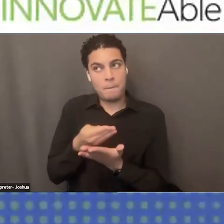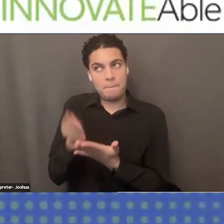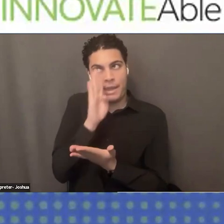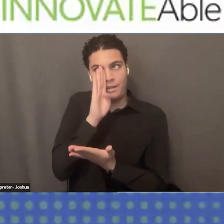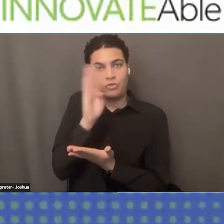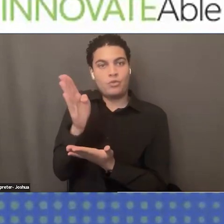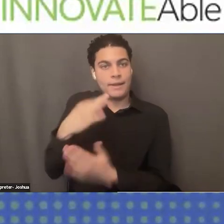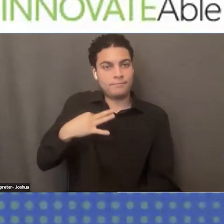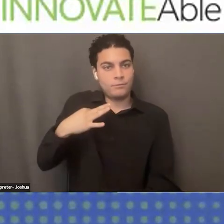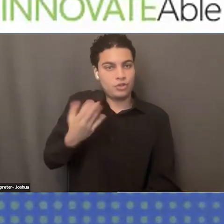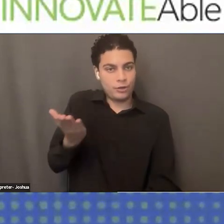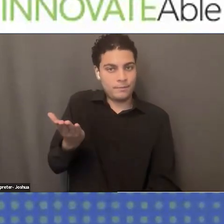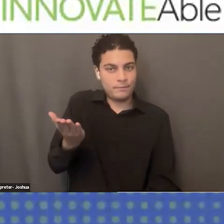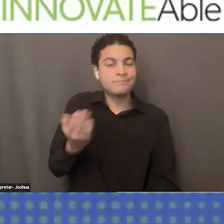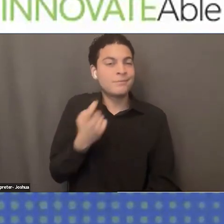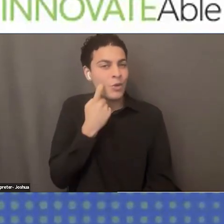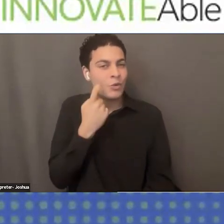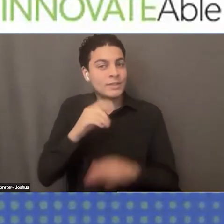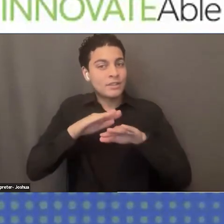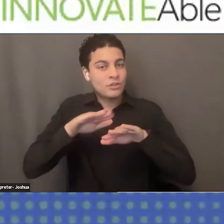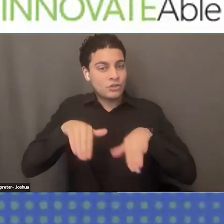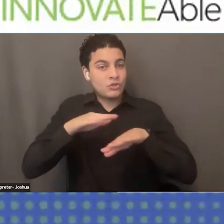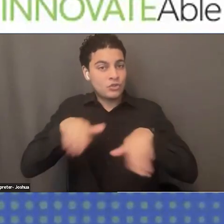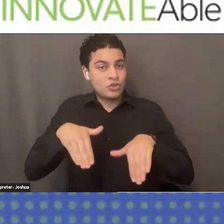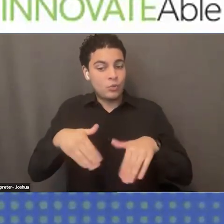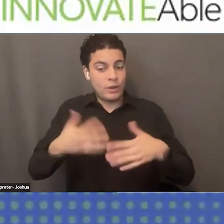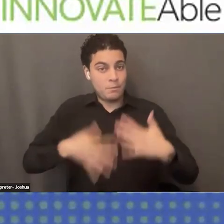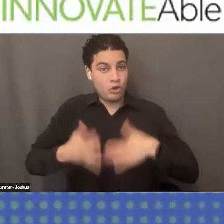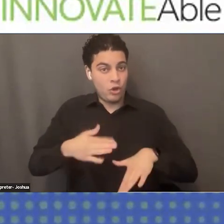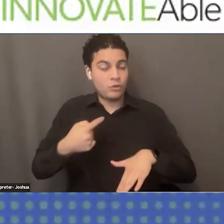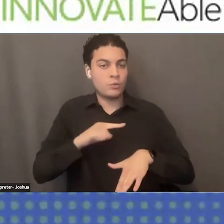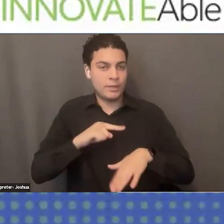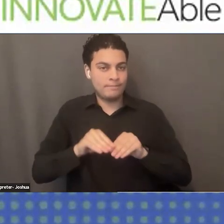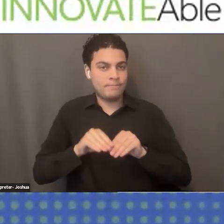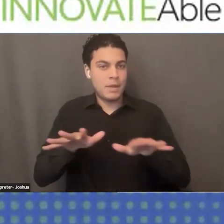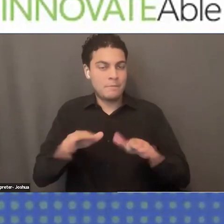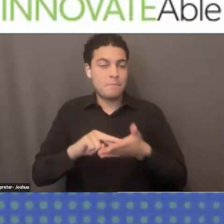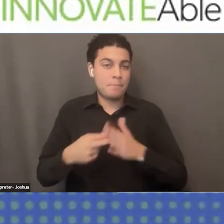recently launched our swimwear, so swim trunks, swimsuits, and rash guards.